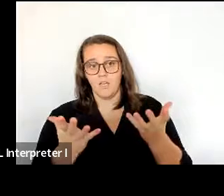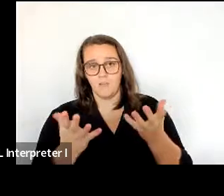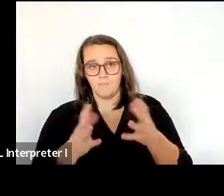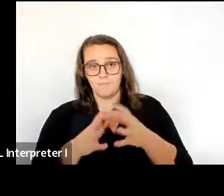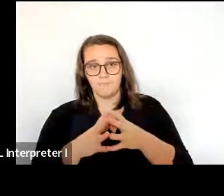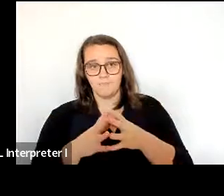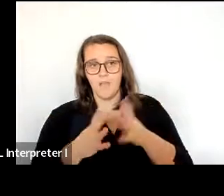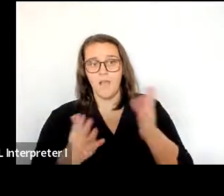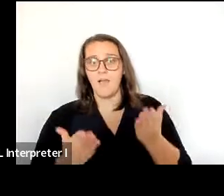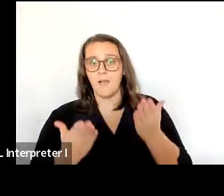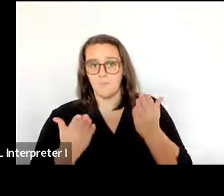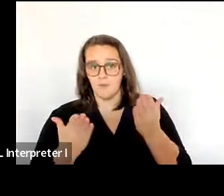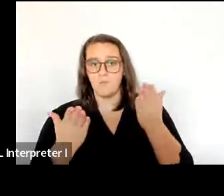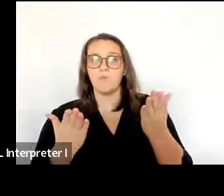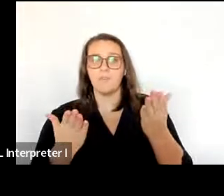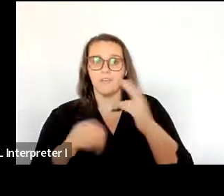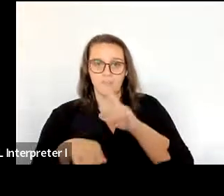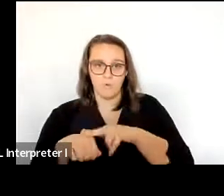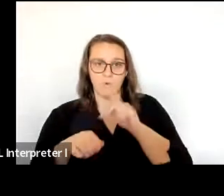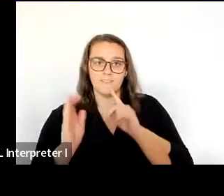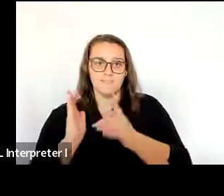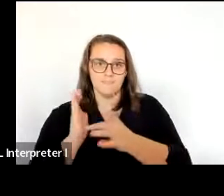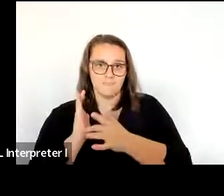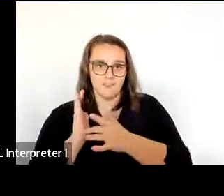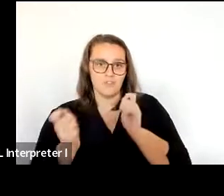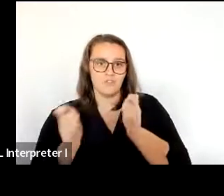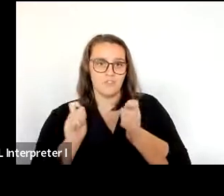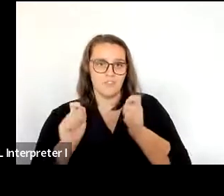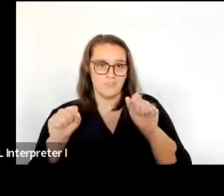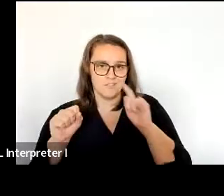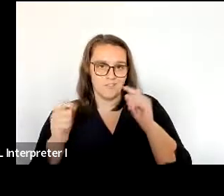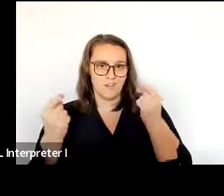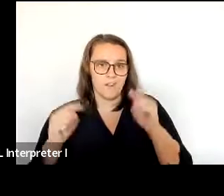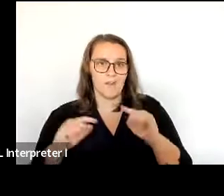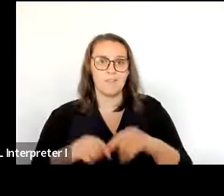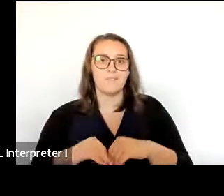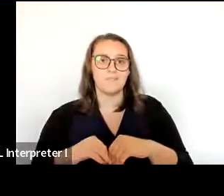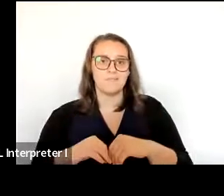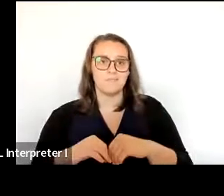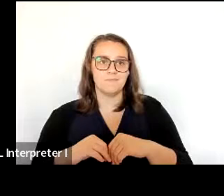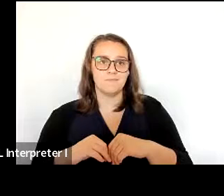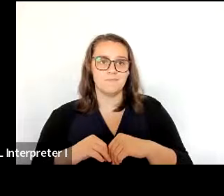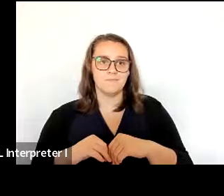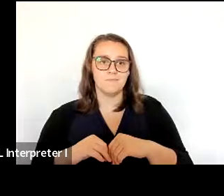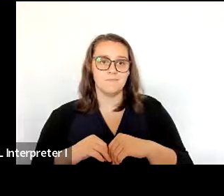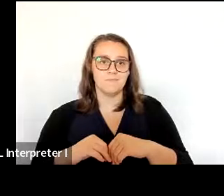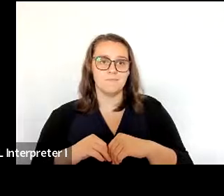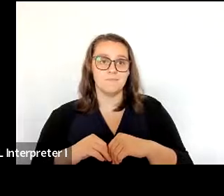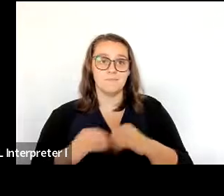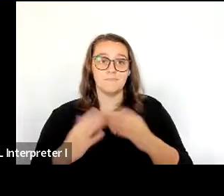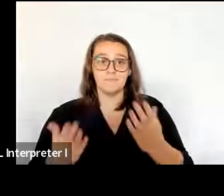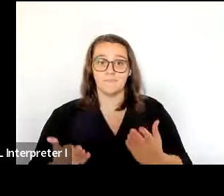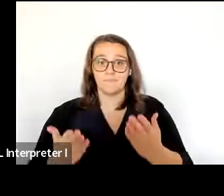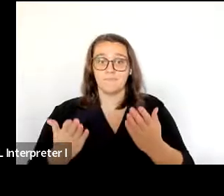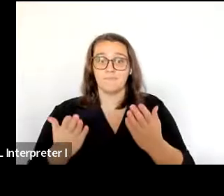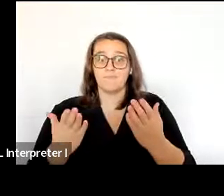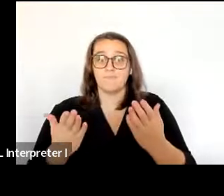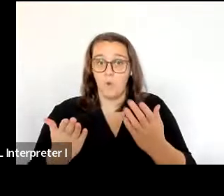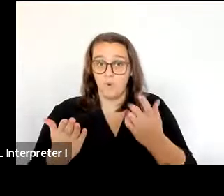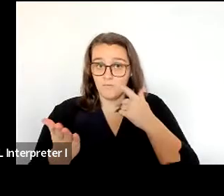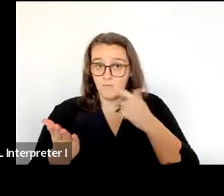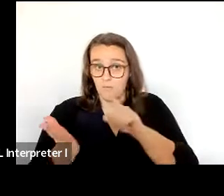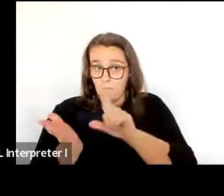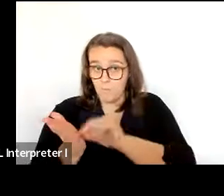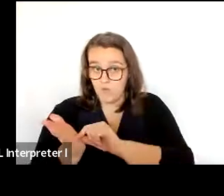I'm going to move the print with leave for staff to make technical and conforming changes. The motion is on the print. Is